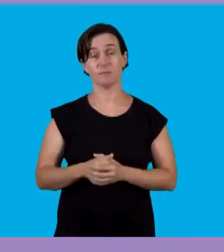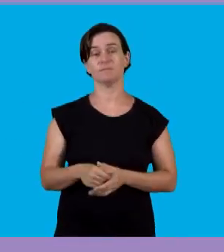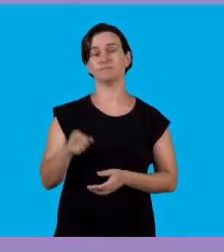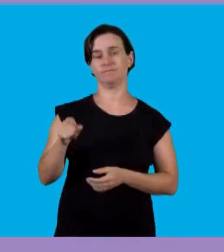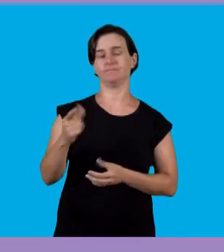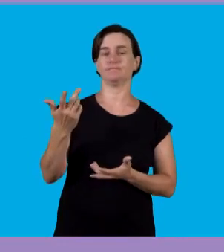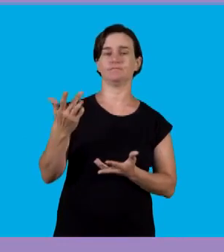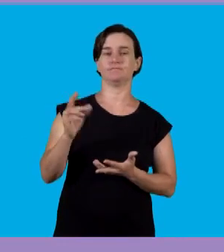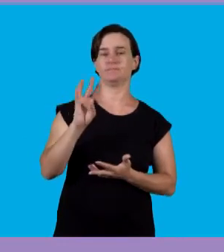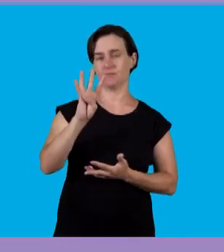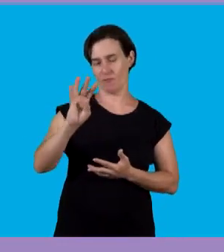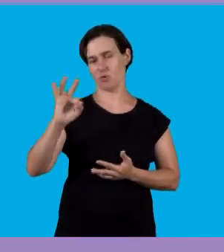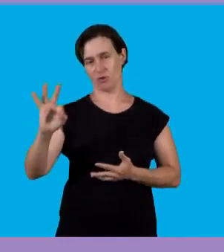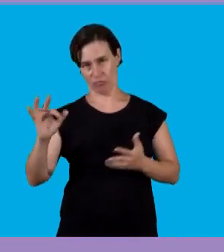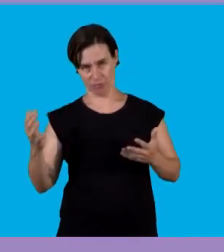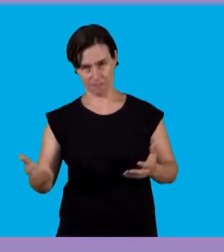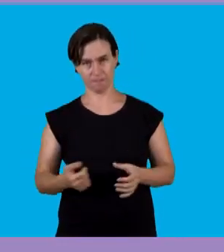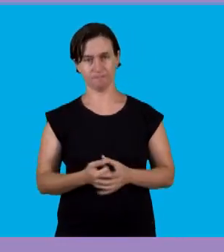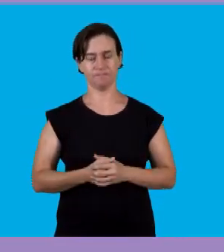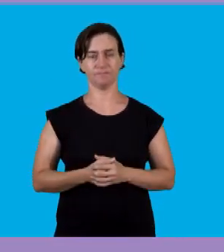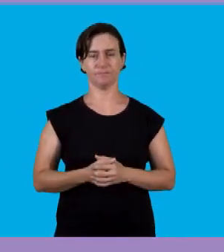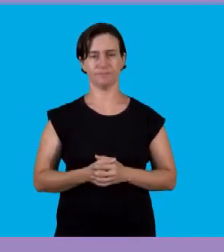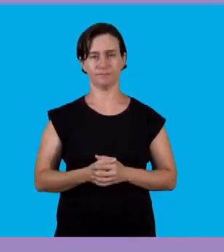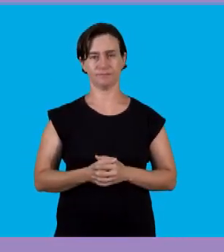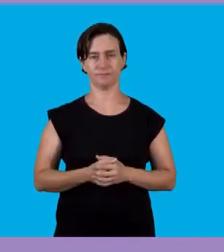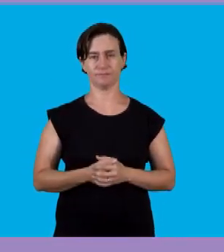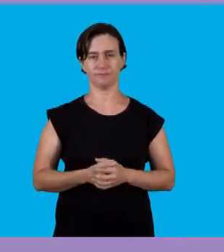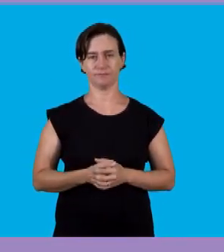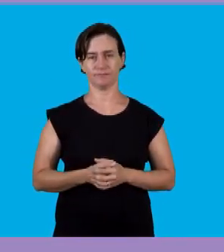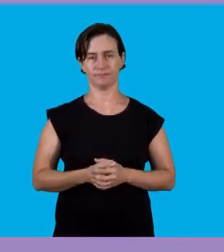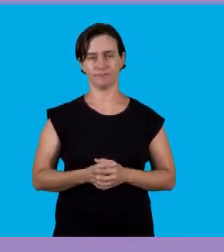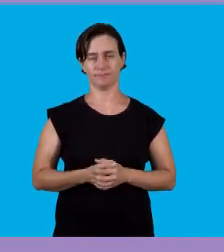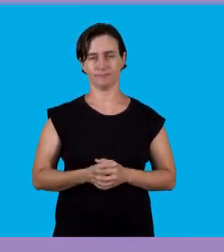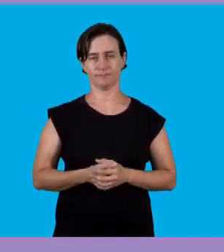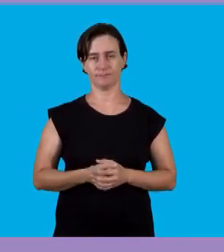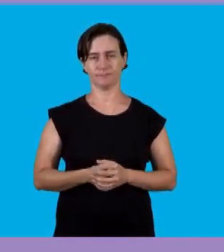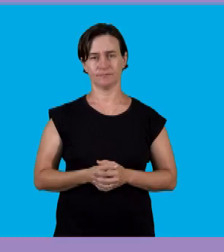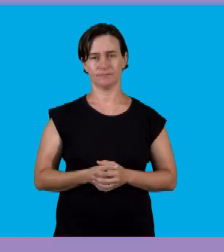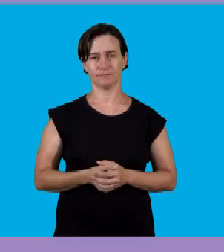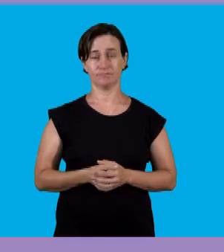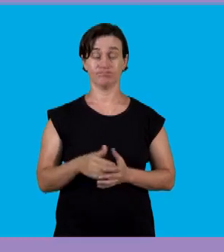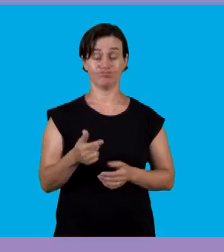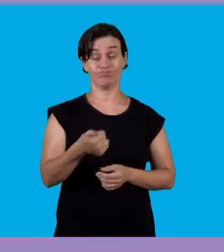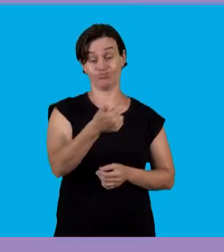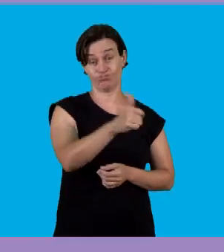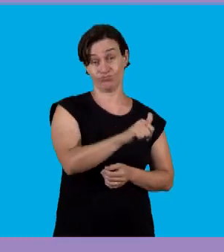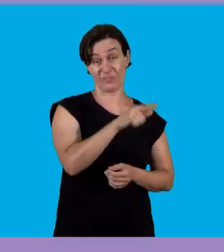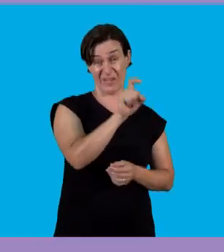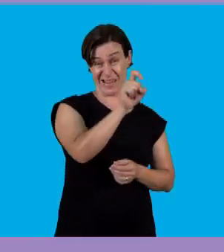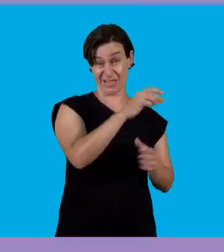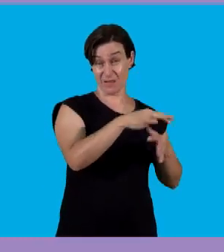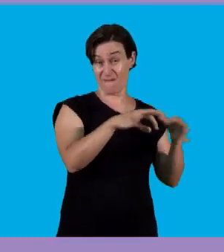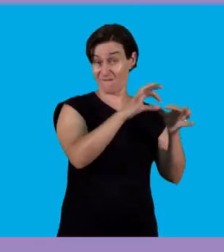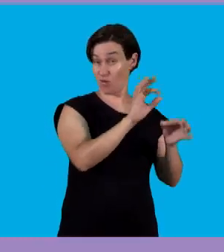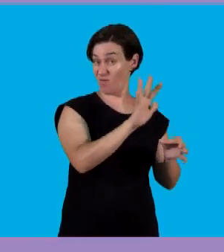that 36, we know our answer is going to be a 43. What about when our input value